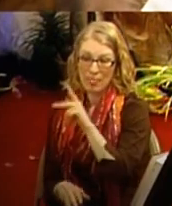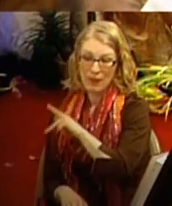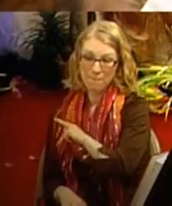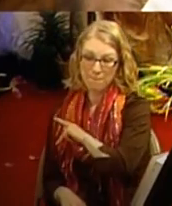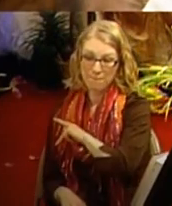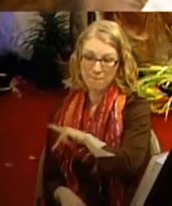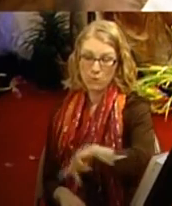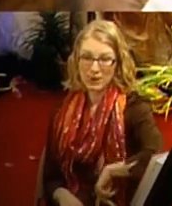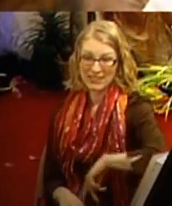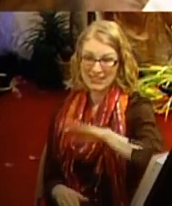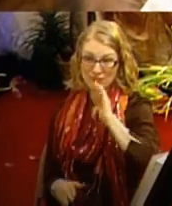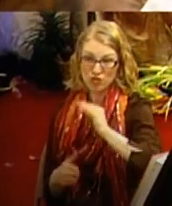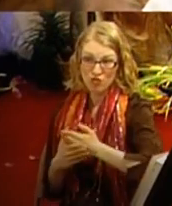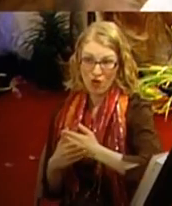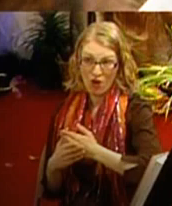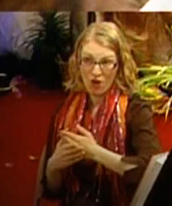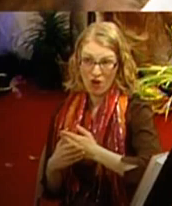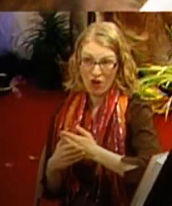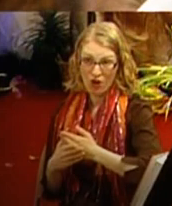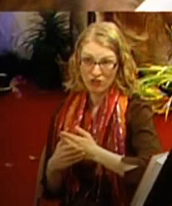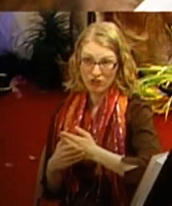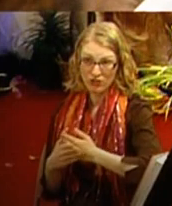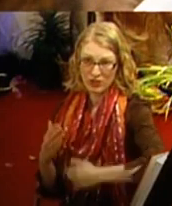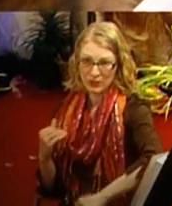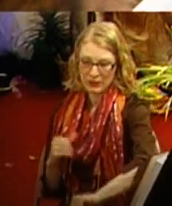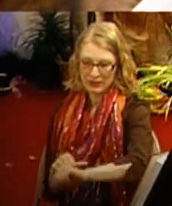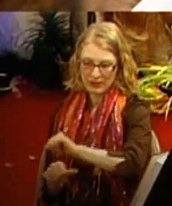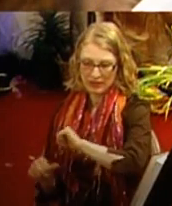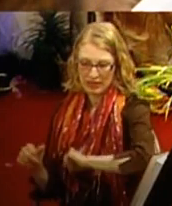king's daughter, was keeping company with a commoner.